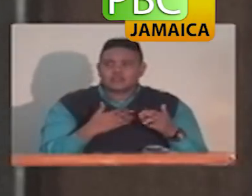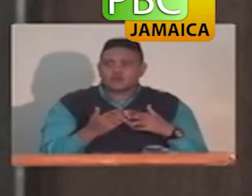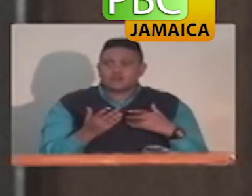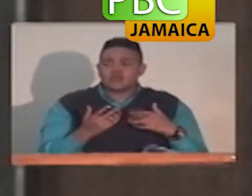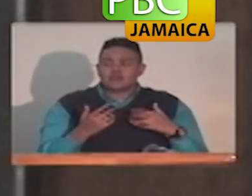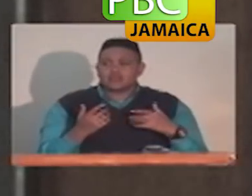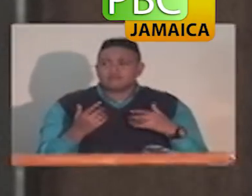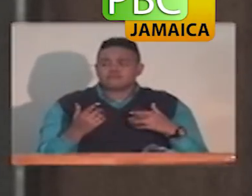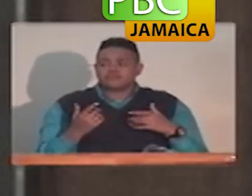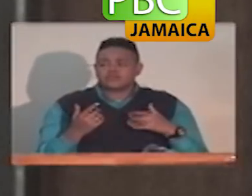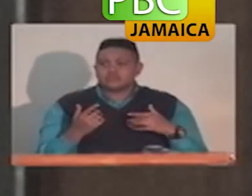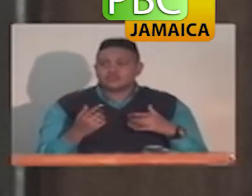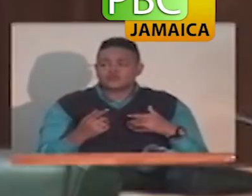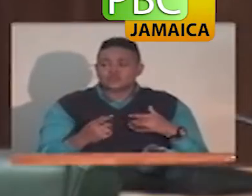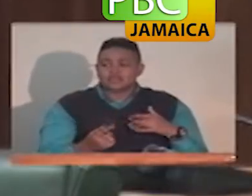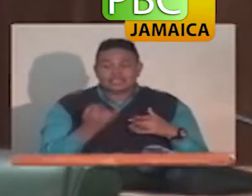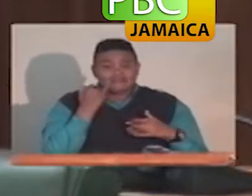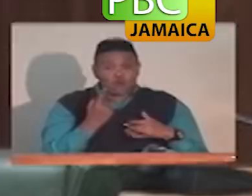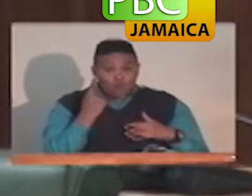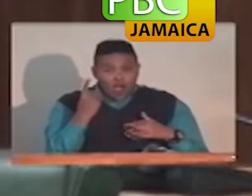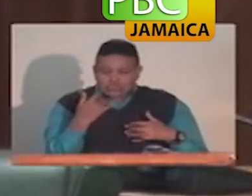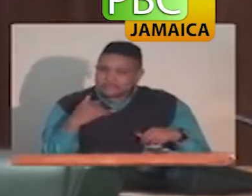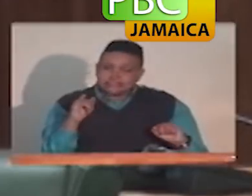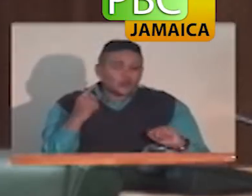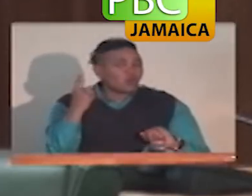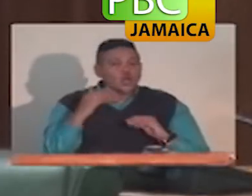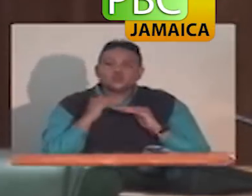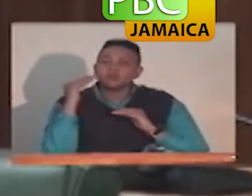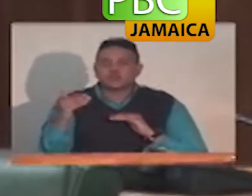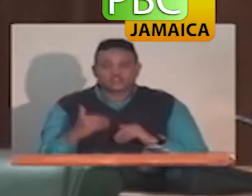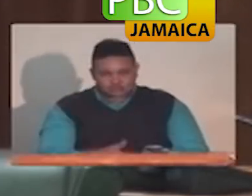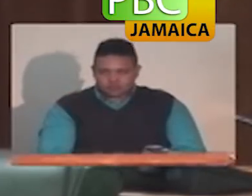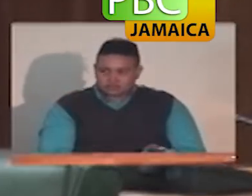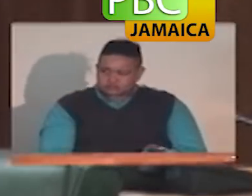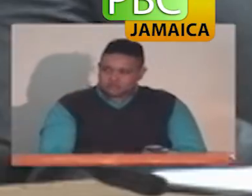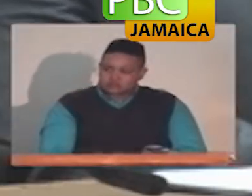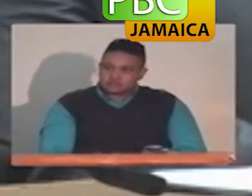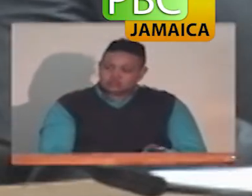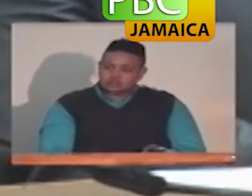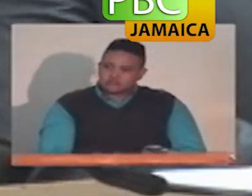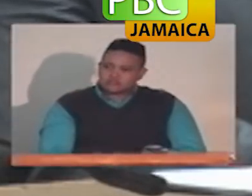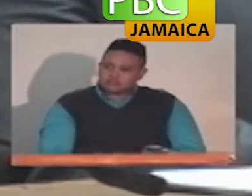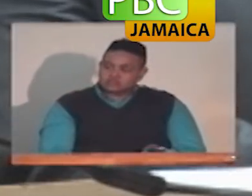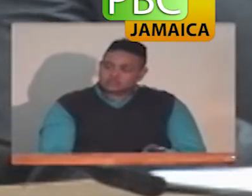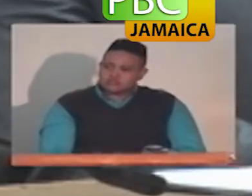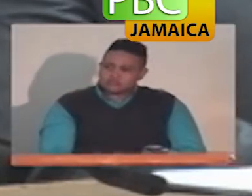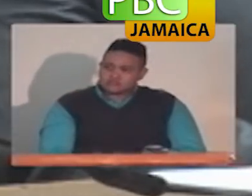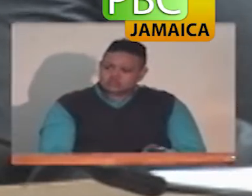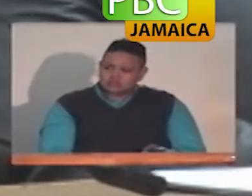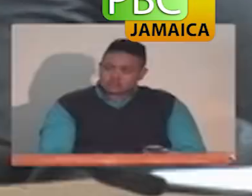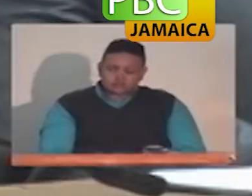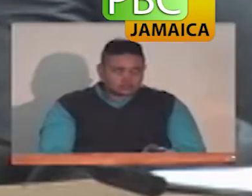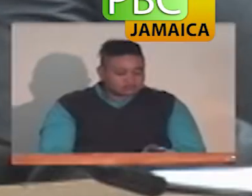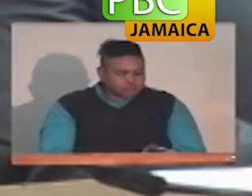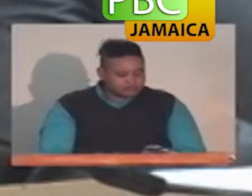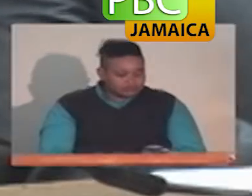disaster responses. Minister McKenzie wants all municipalities to activate their disaster response mechanisms to ensure